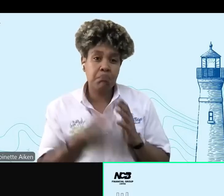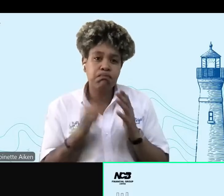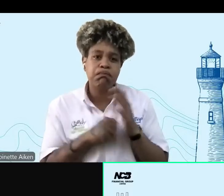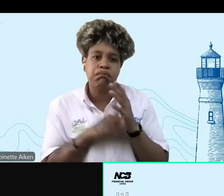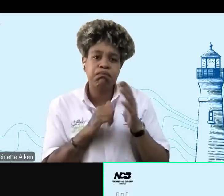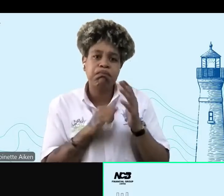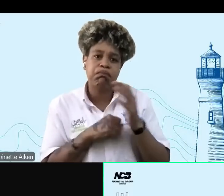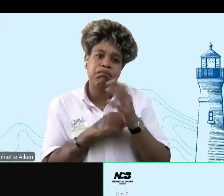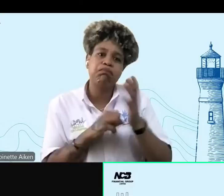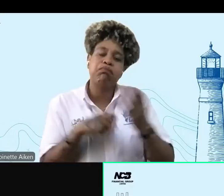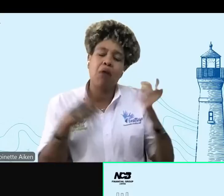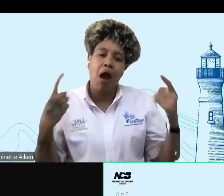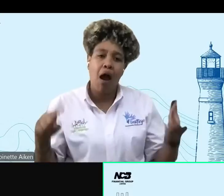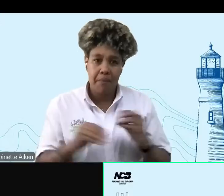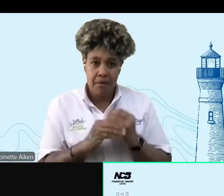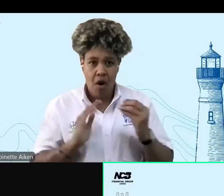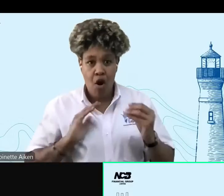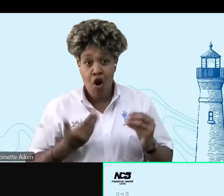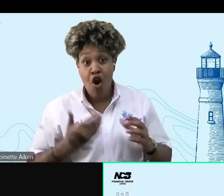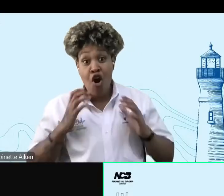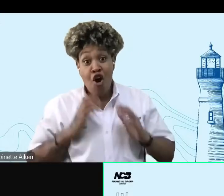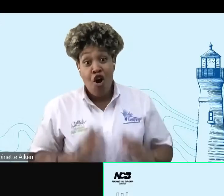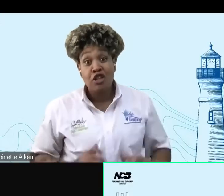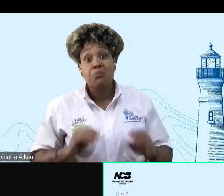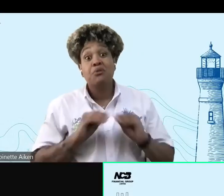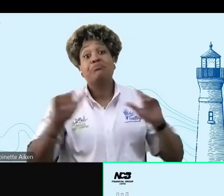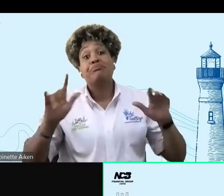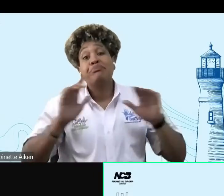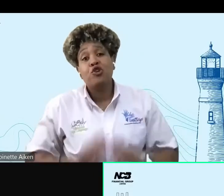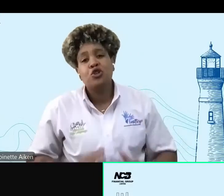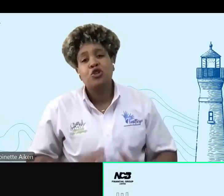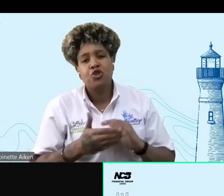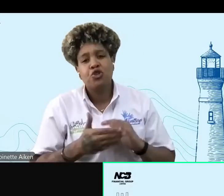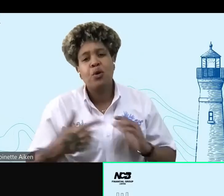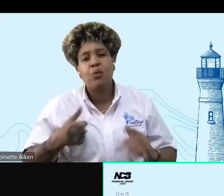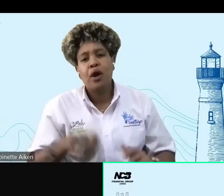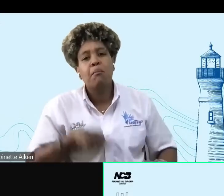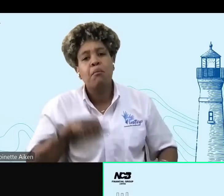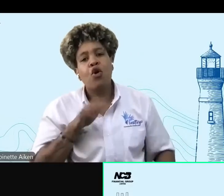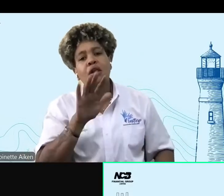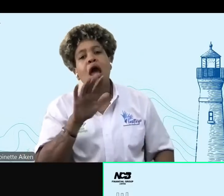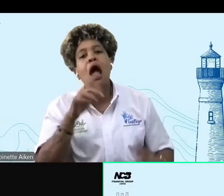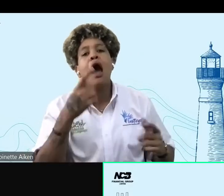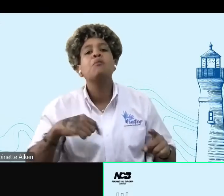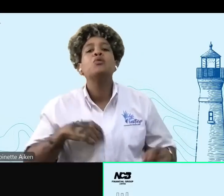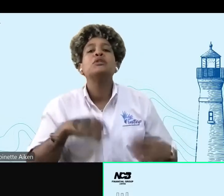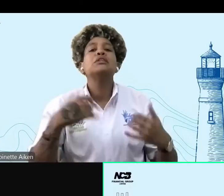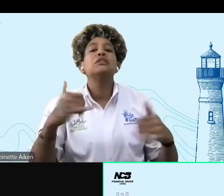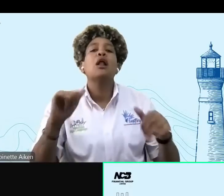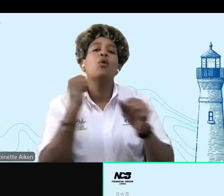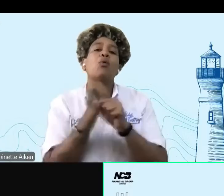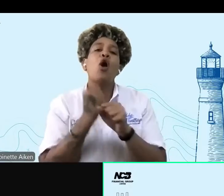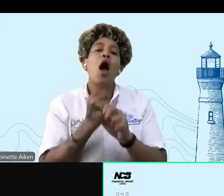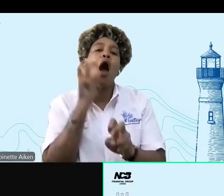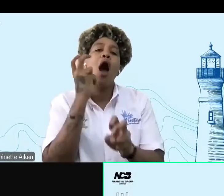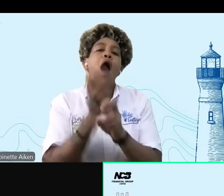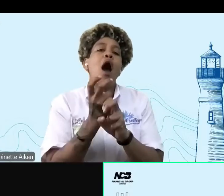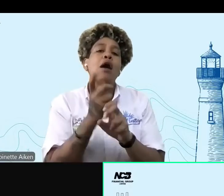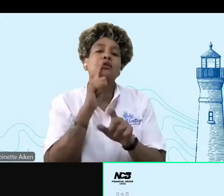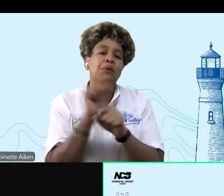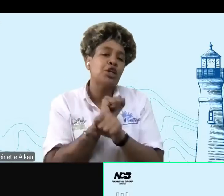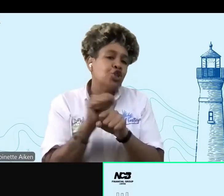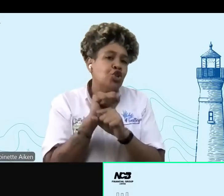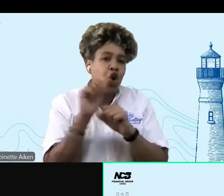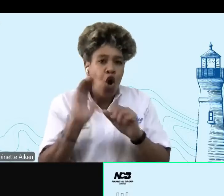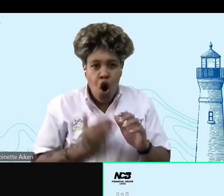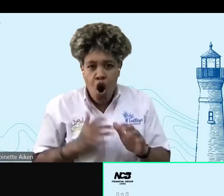customers, our customers and customers of Jamaica. And we are proud of that. And we continue to work hard to ensure that